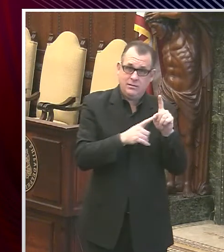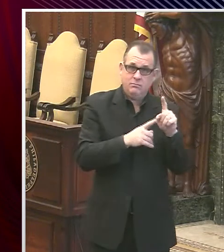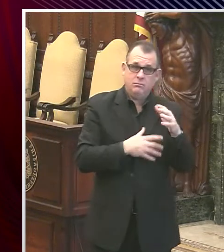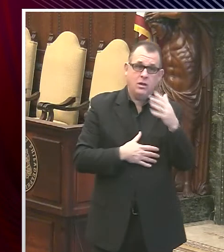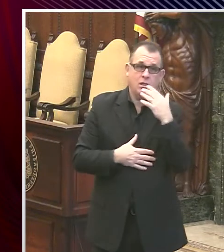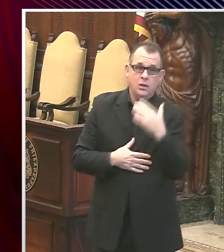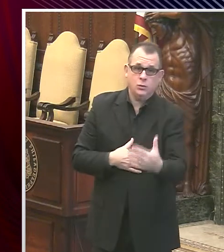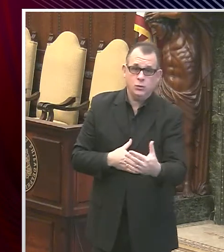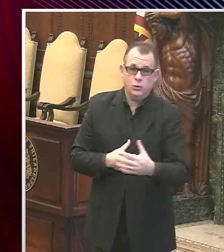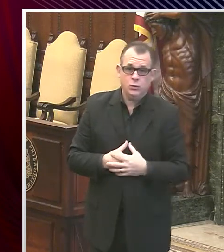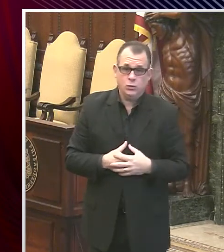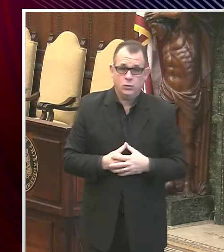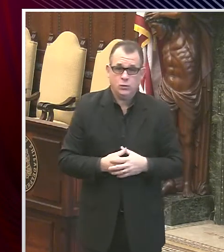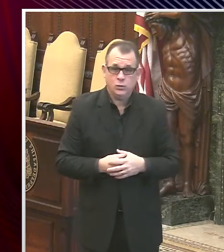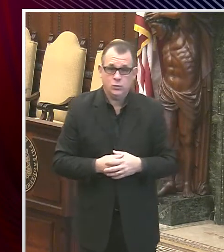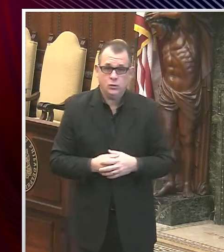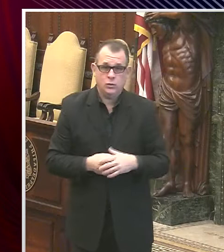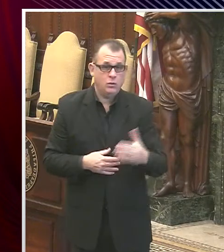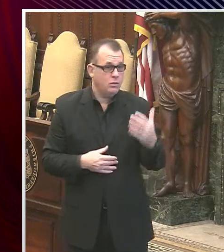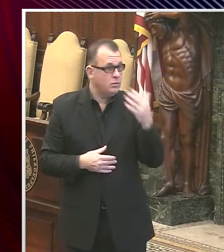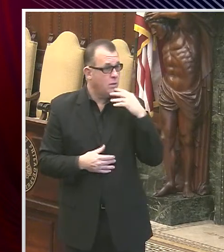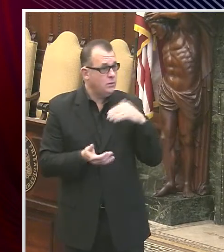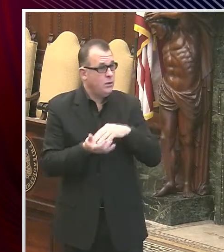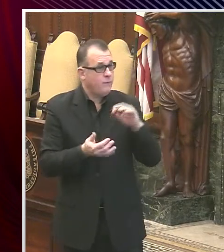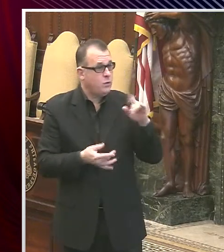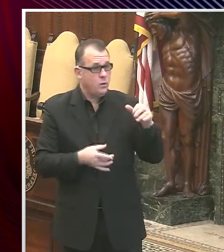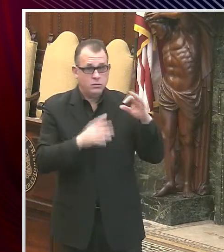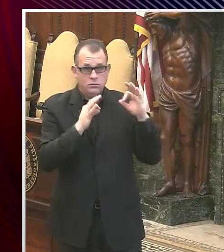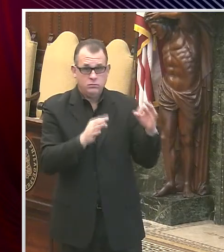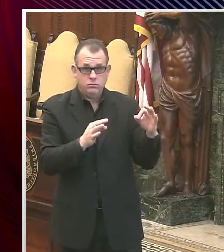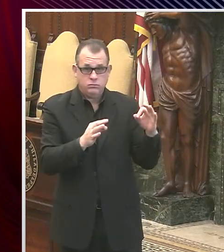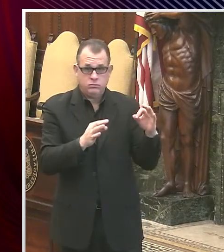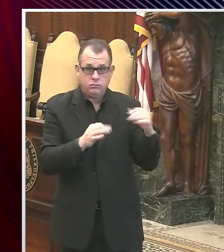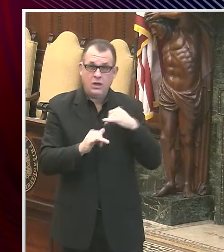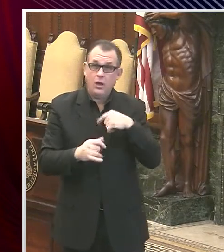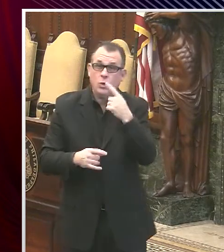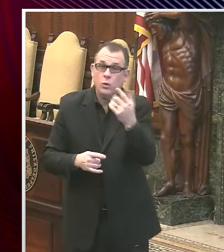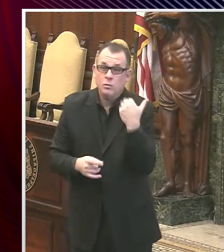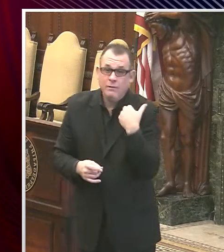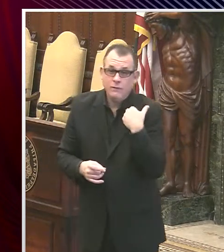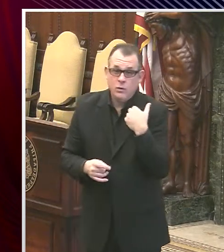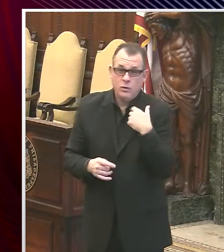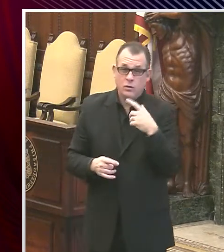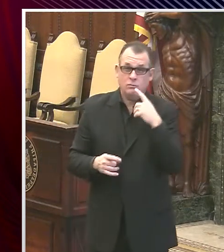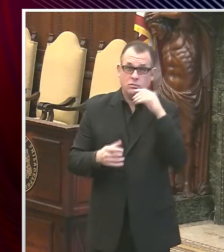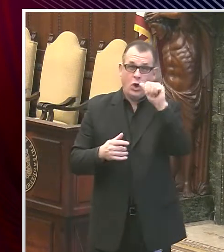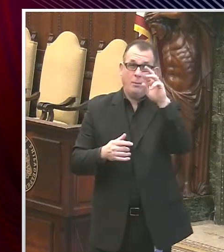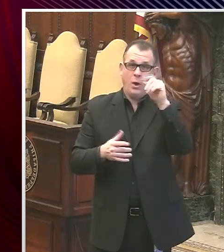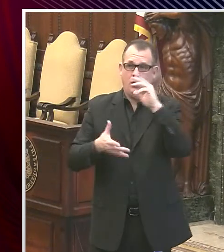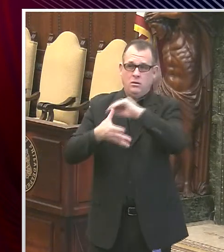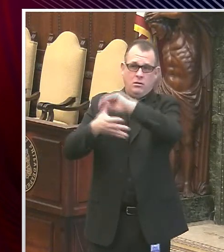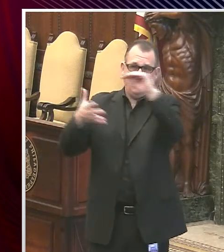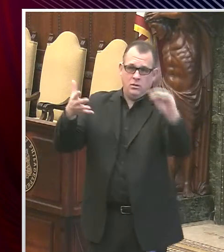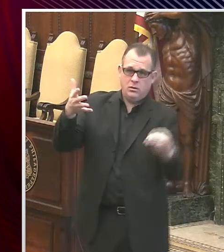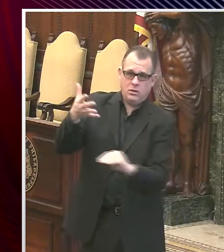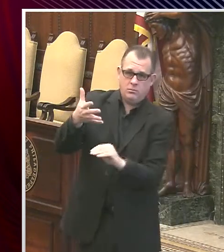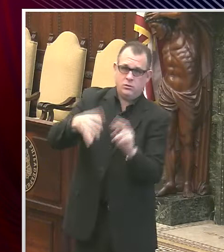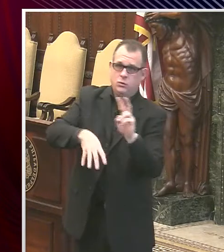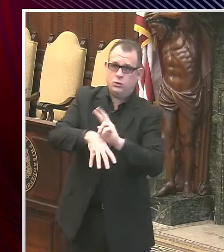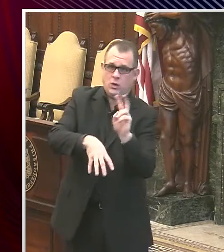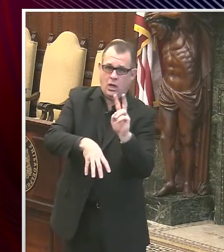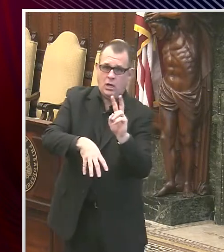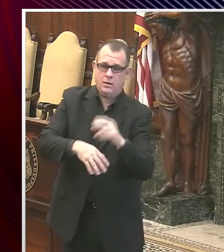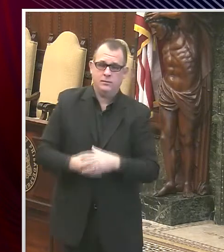www.phila.gov/COVID. Thanks. Thank you, Dr. Farley. And as I noted before, we're going to move Armando's